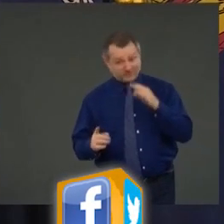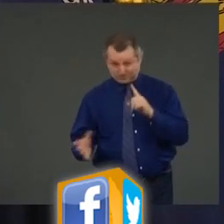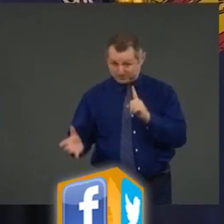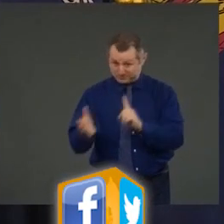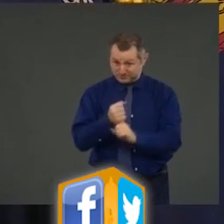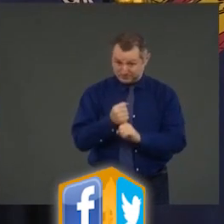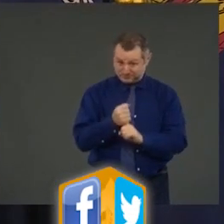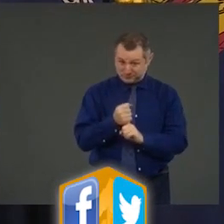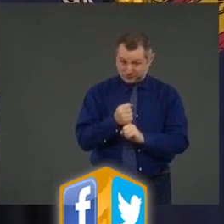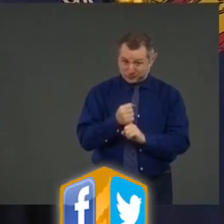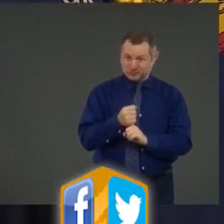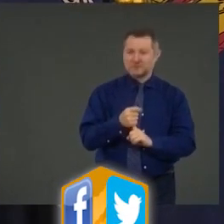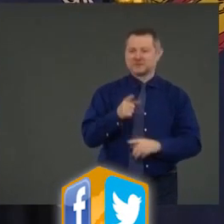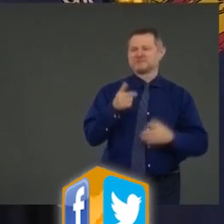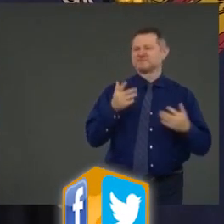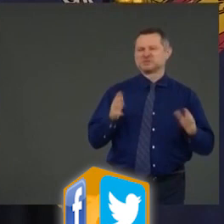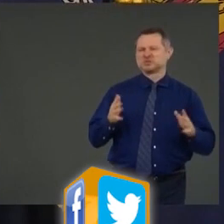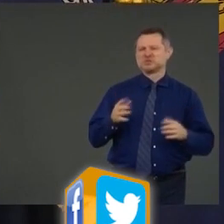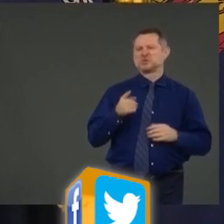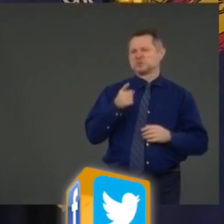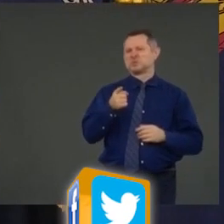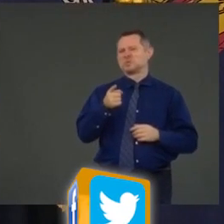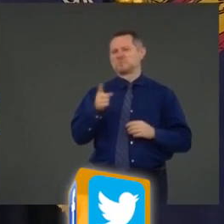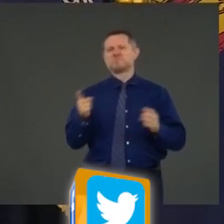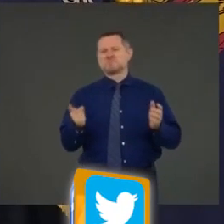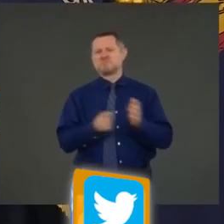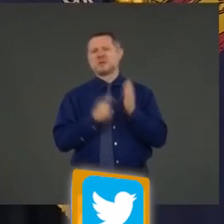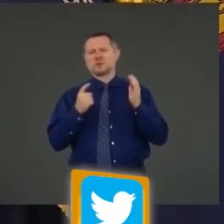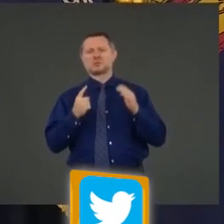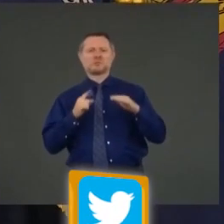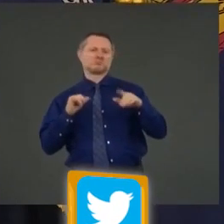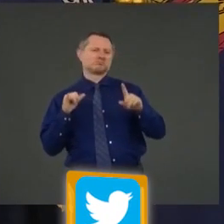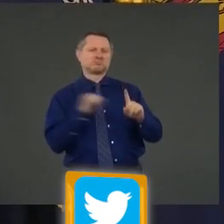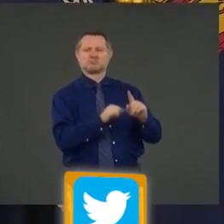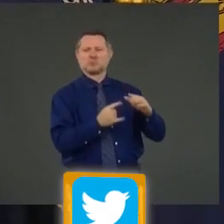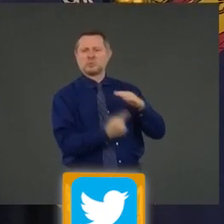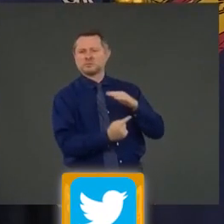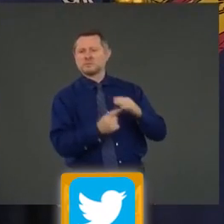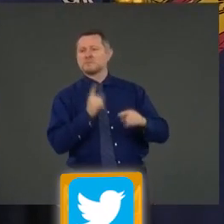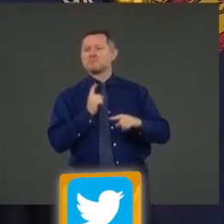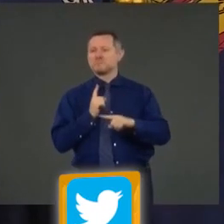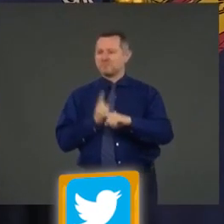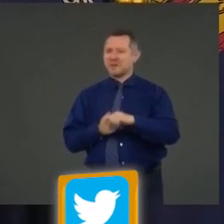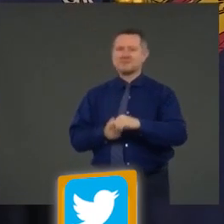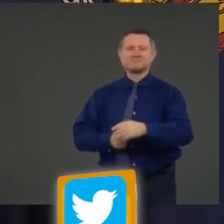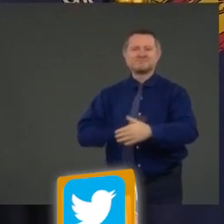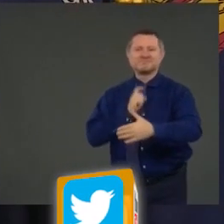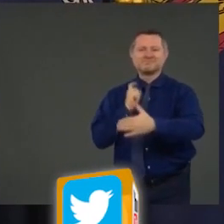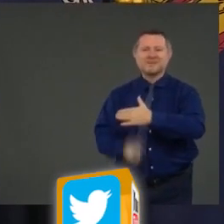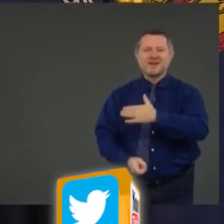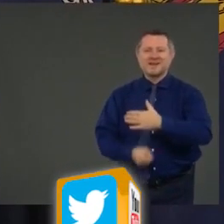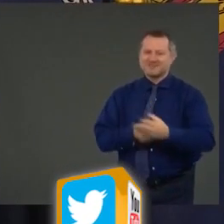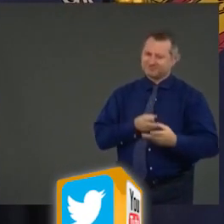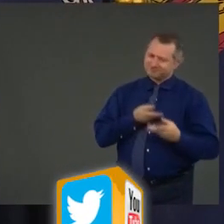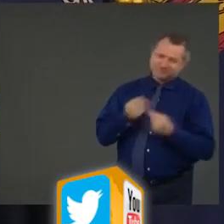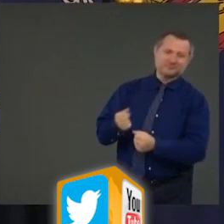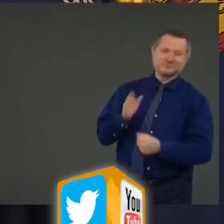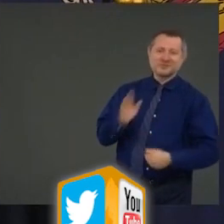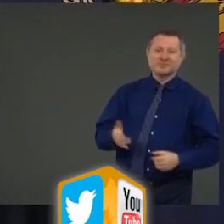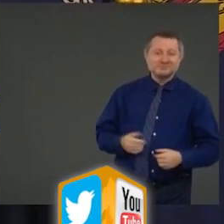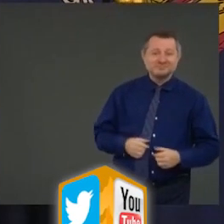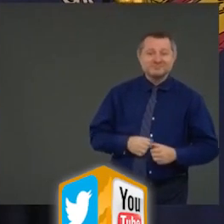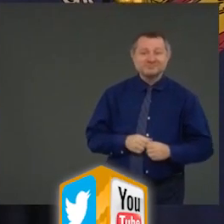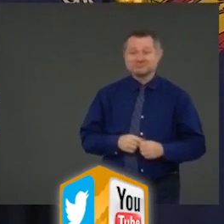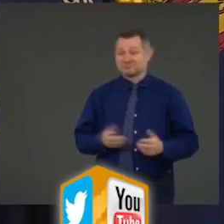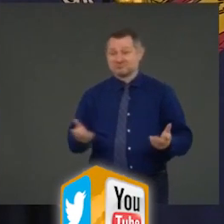caught, you're in mandatory quarantine and you're fined thousands of dollars. So, yeah, you can break